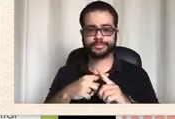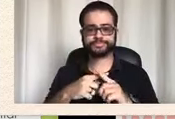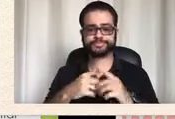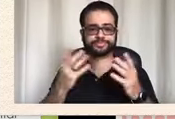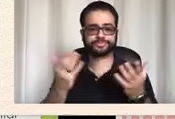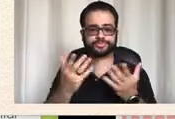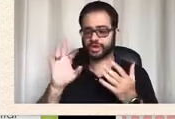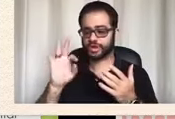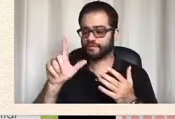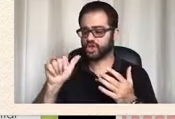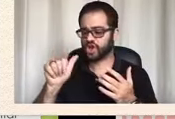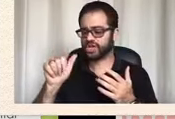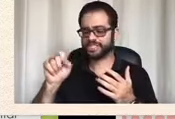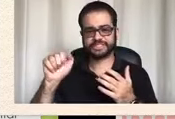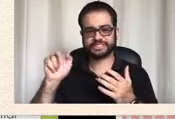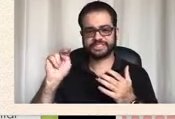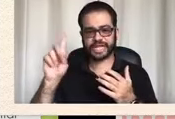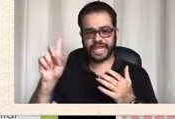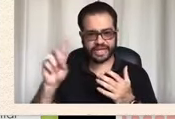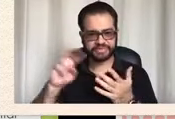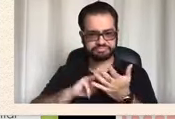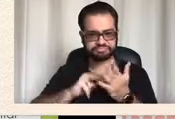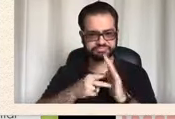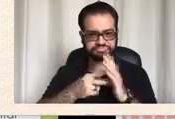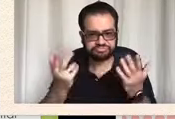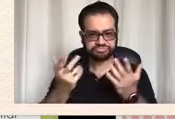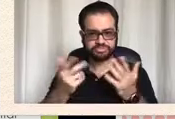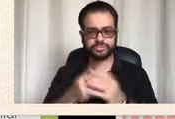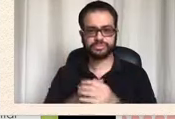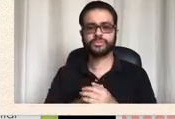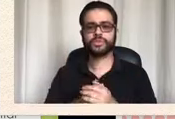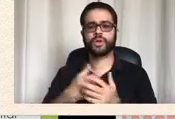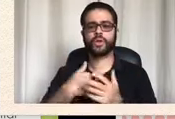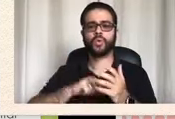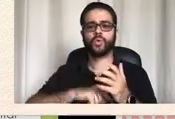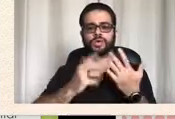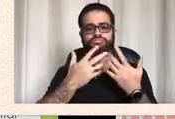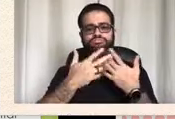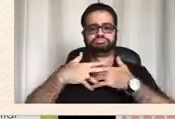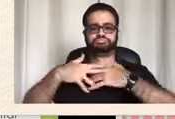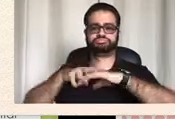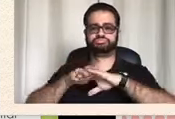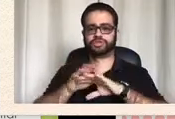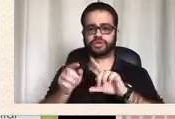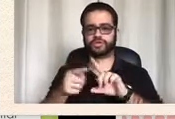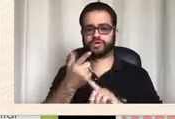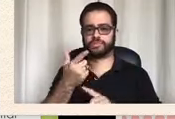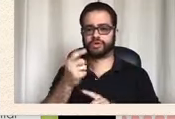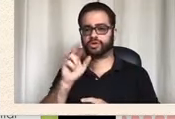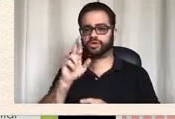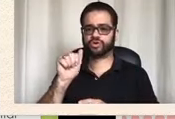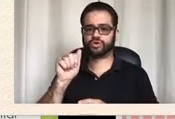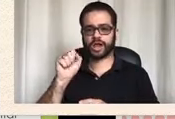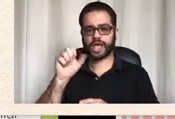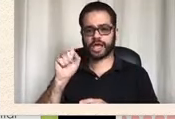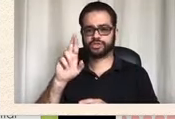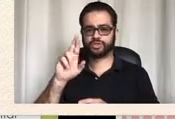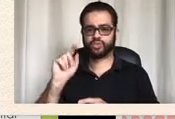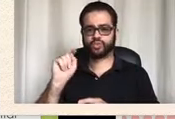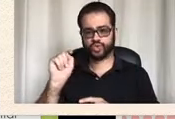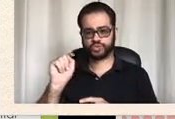So Florida SAND, we evolved from a grassroots self-advocacy project that